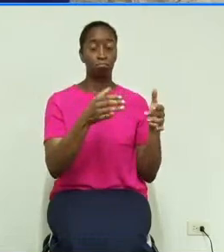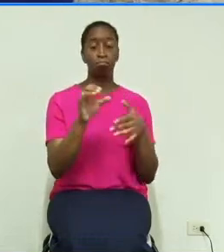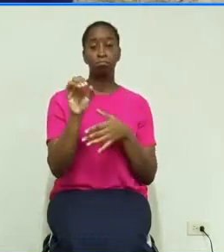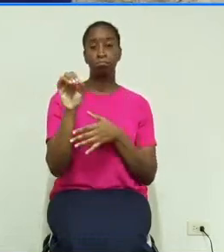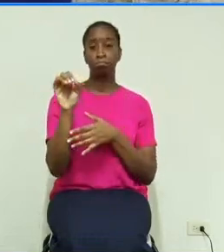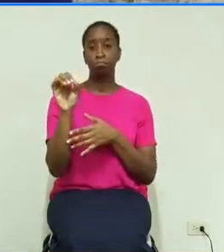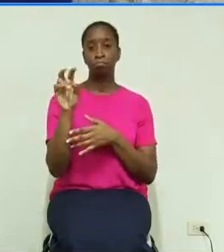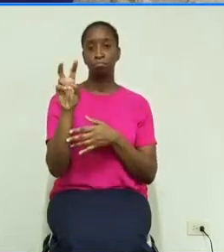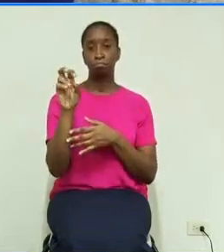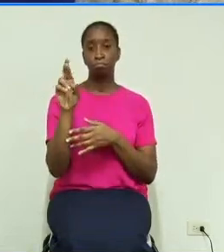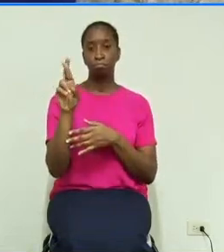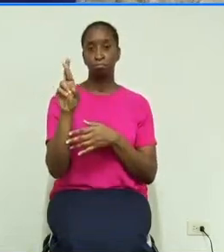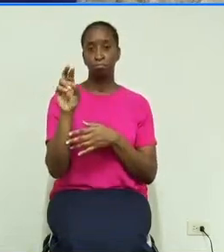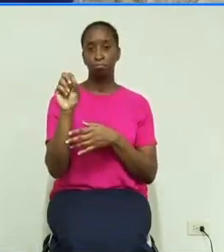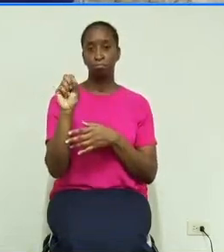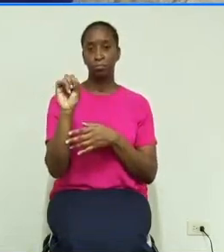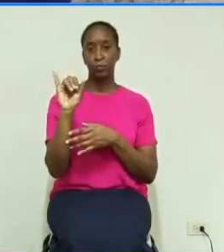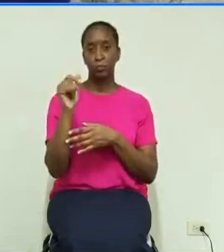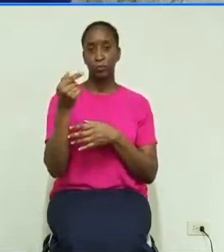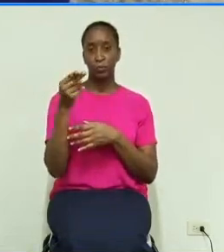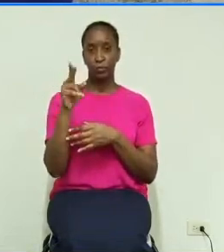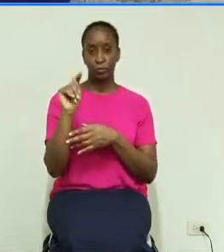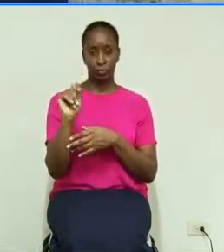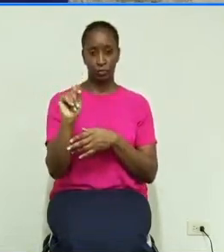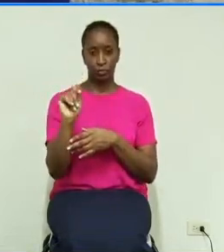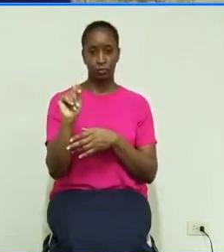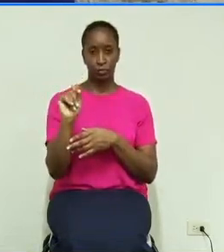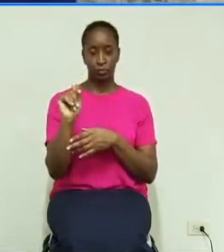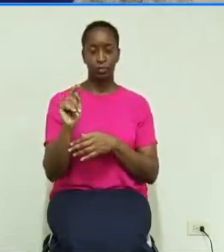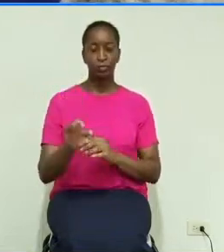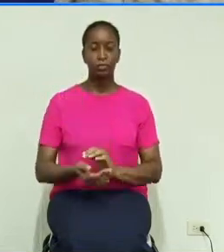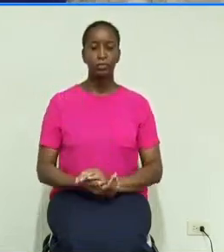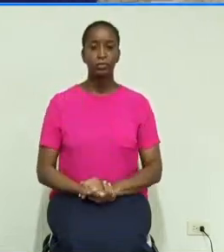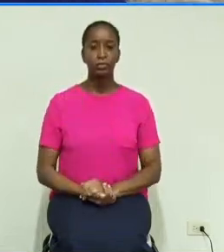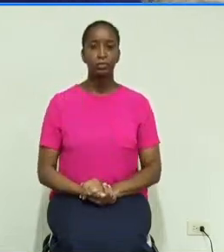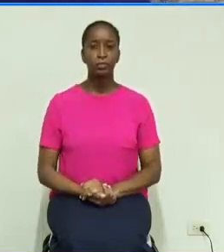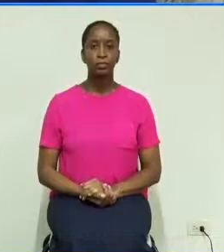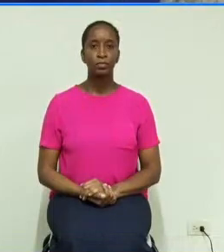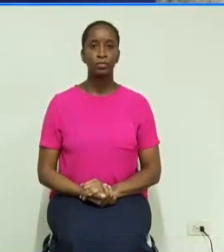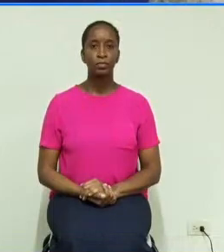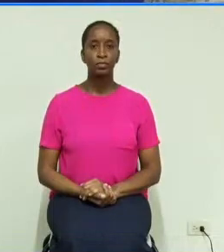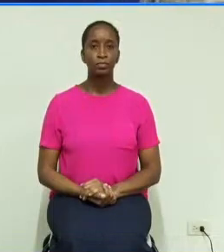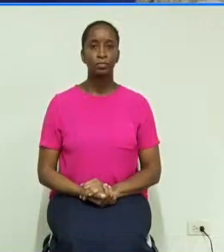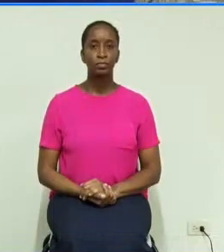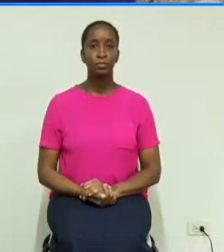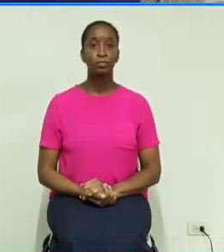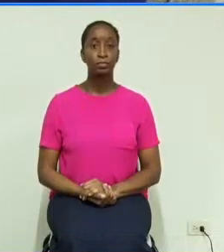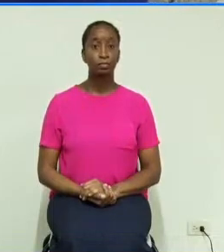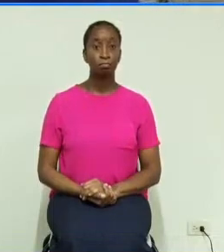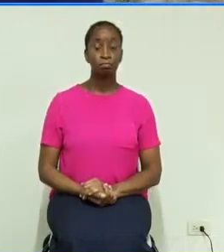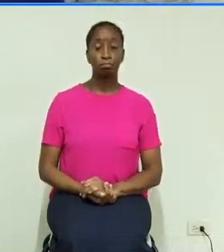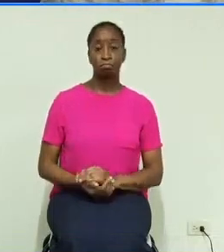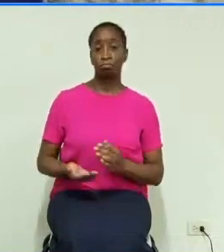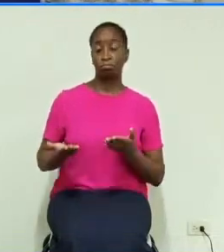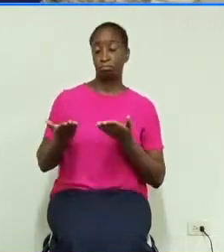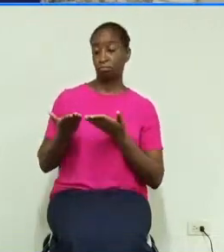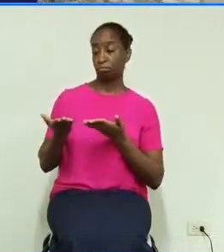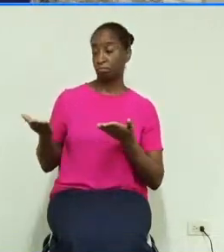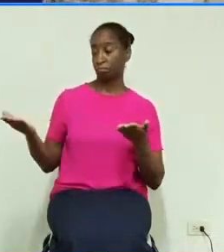been excellent so far. I want to start rather by introducing our panel,